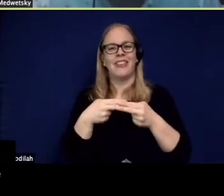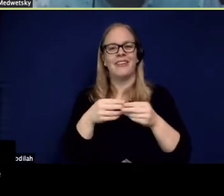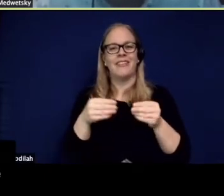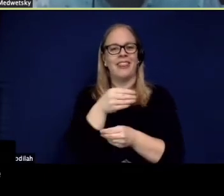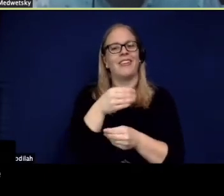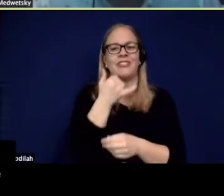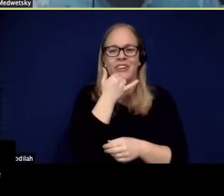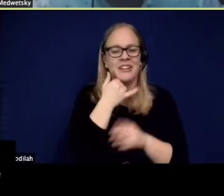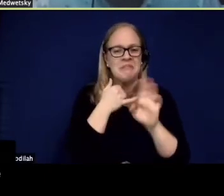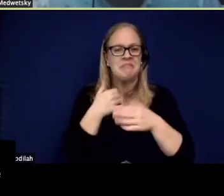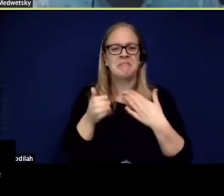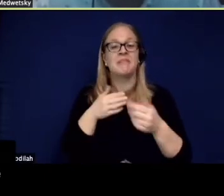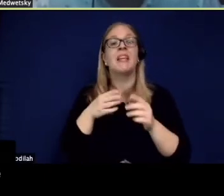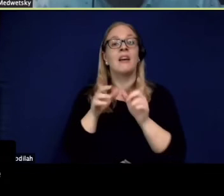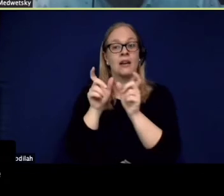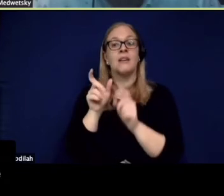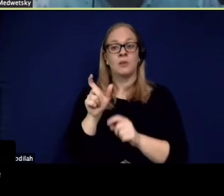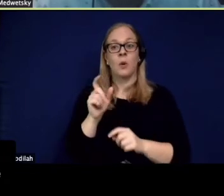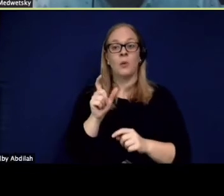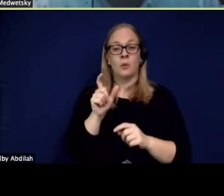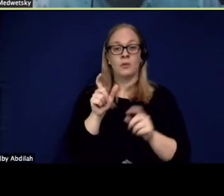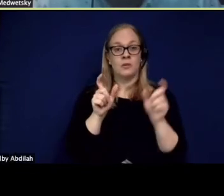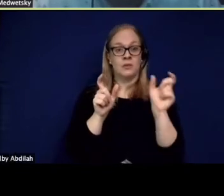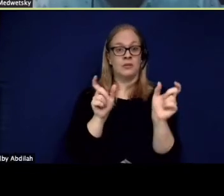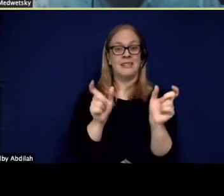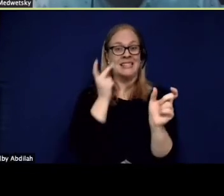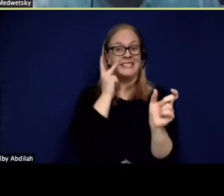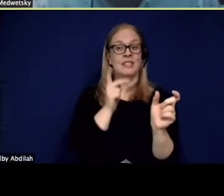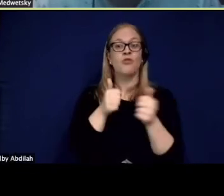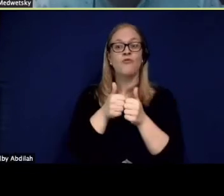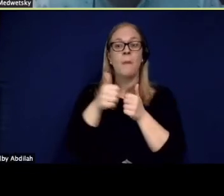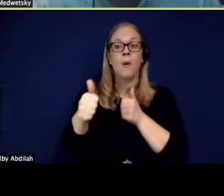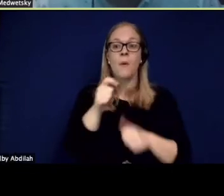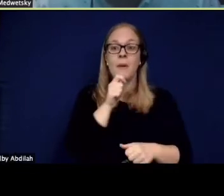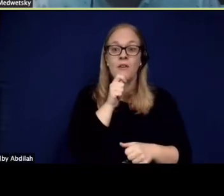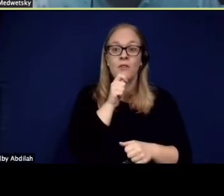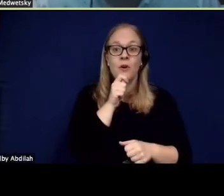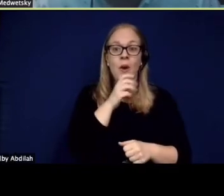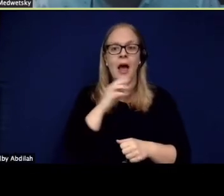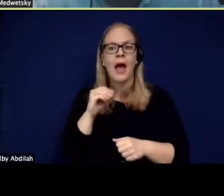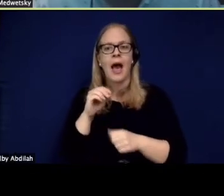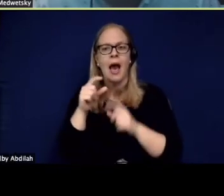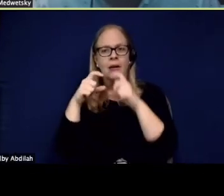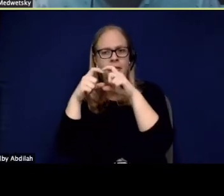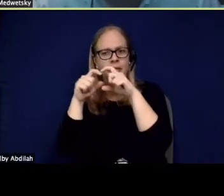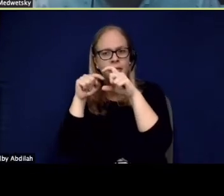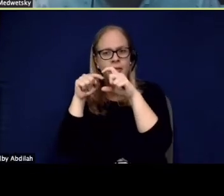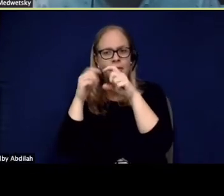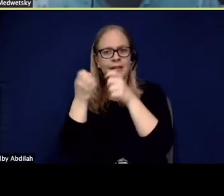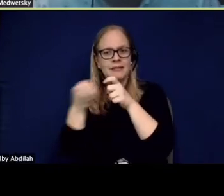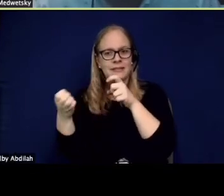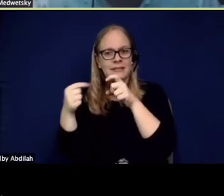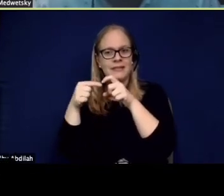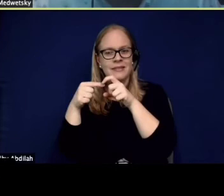mic that can communicate with this device. And this is what called a compilot from Phonak.